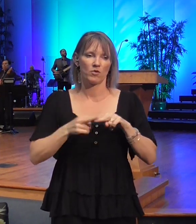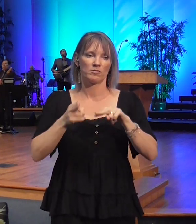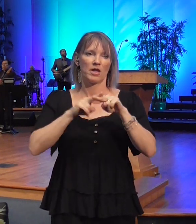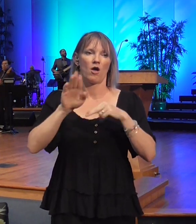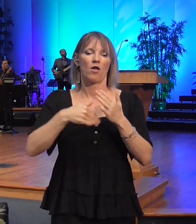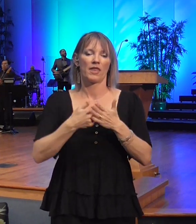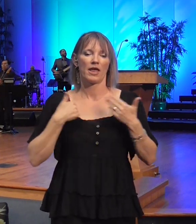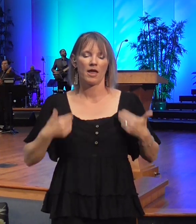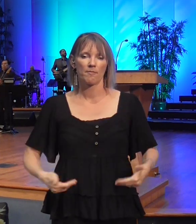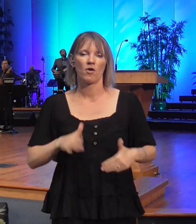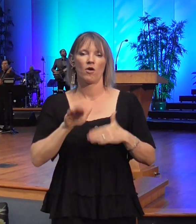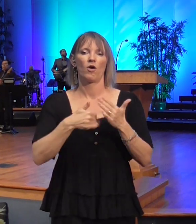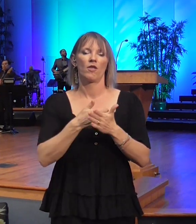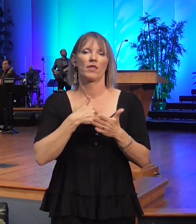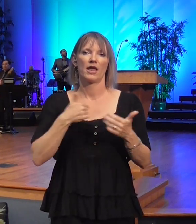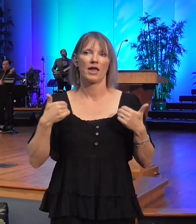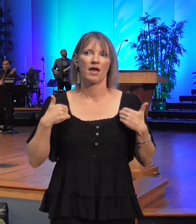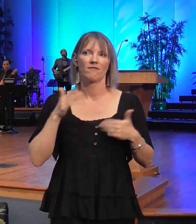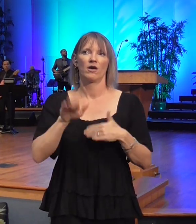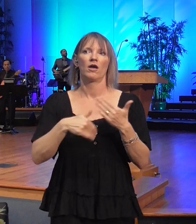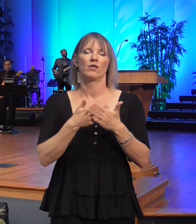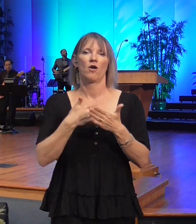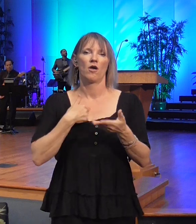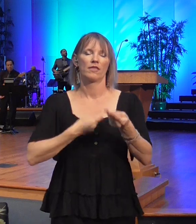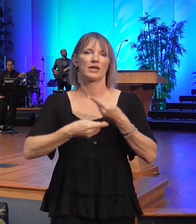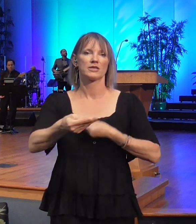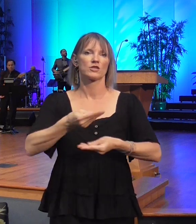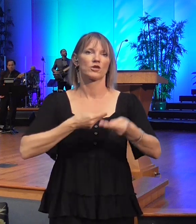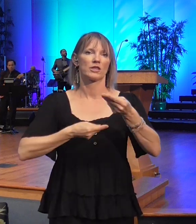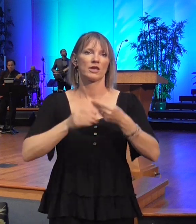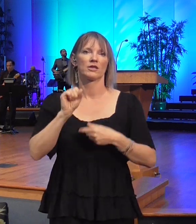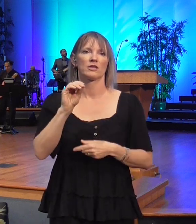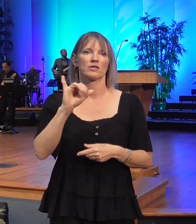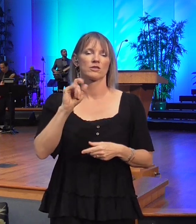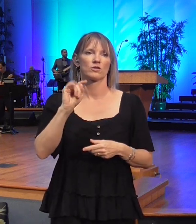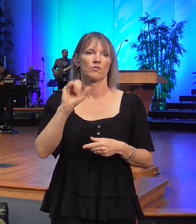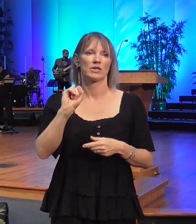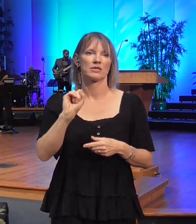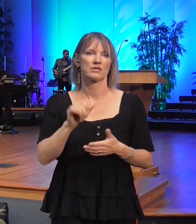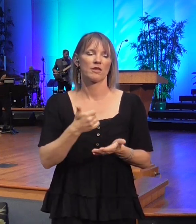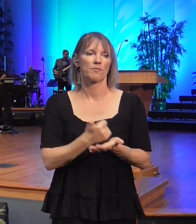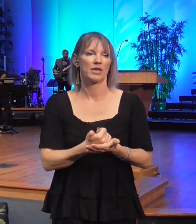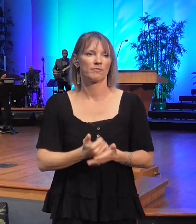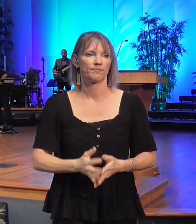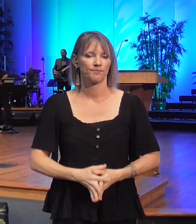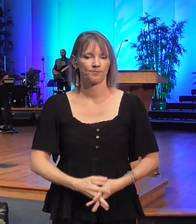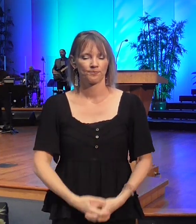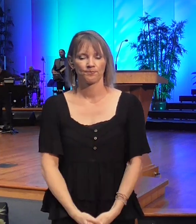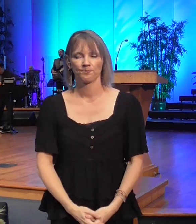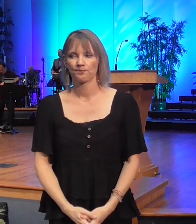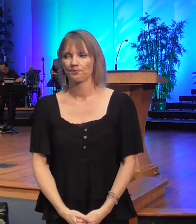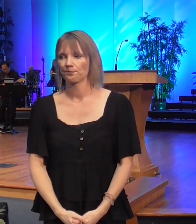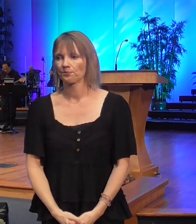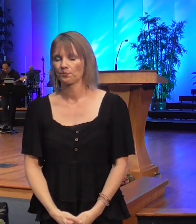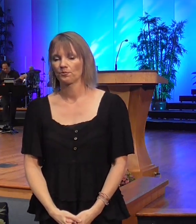that I am, all that I have, and all that I circulate. And so it is.